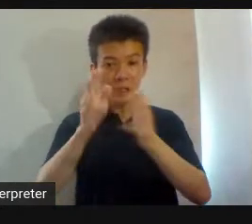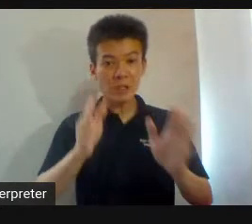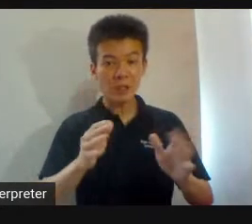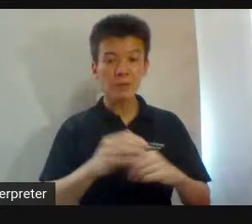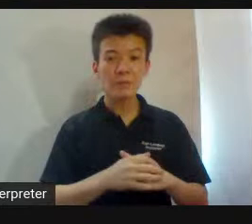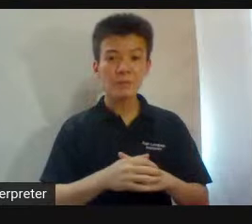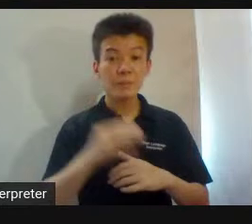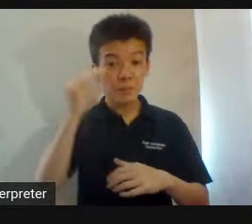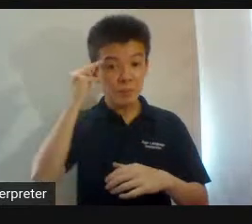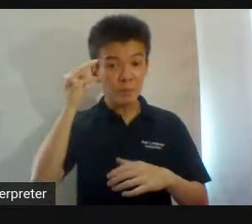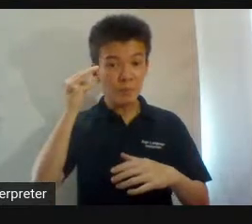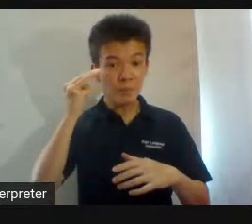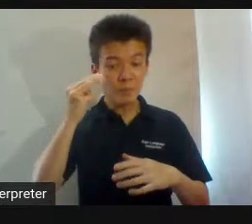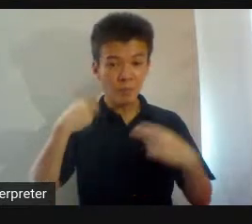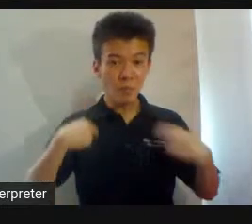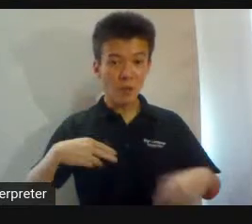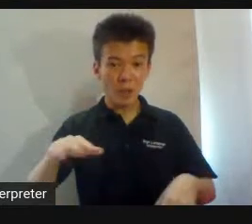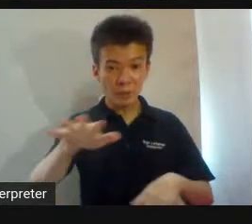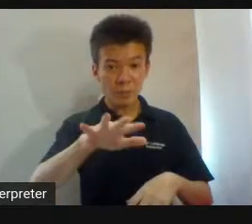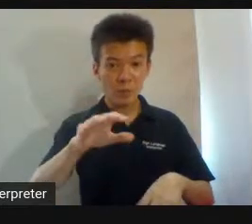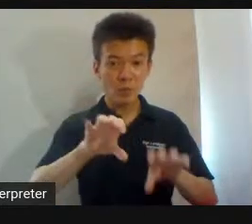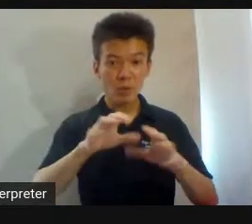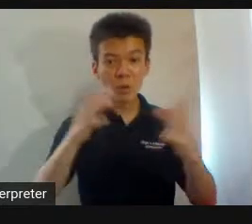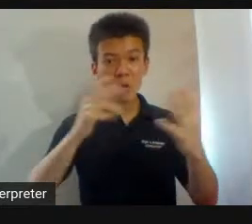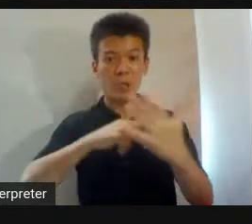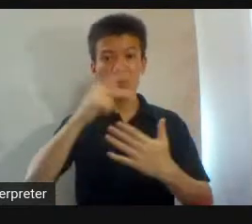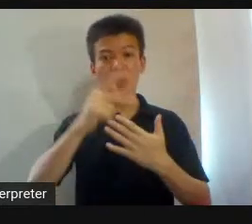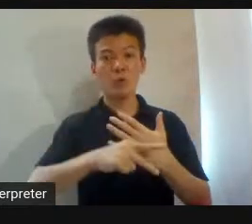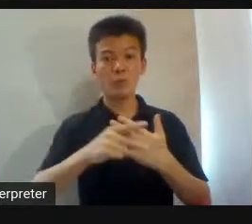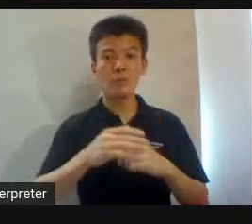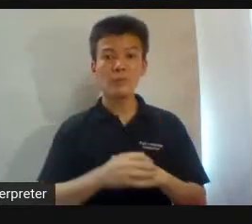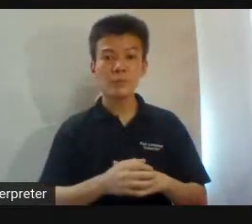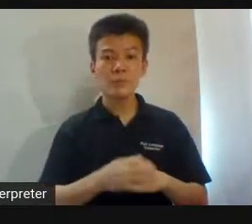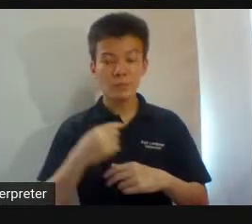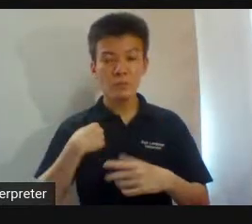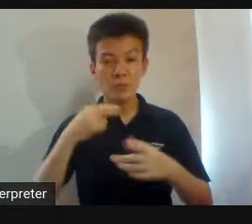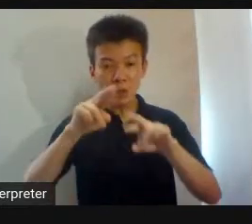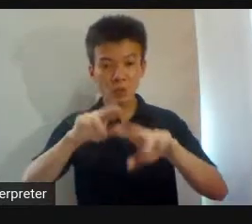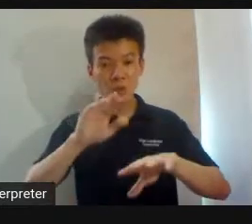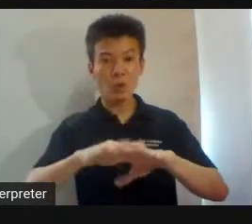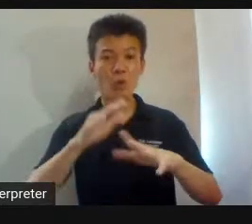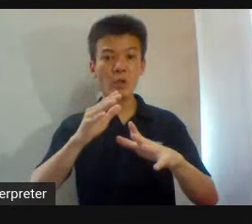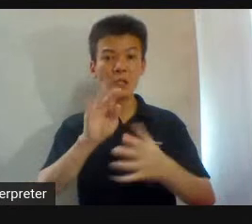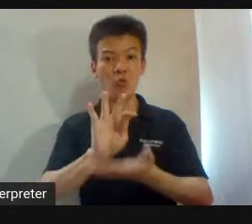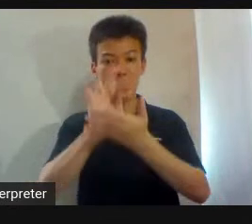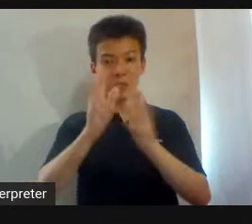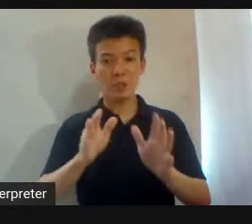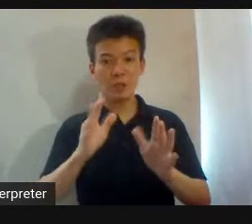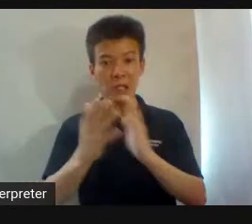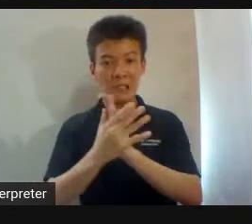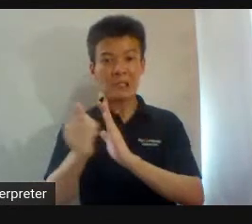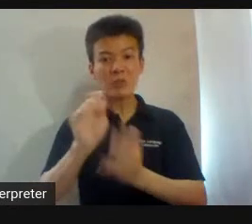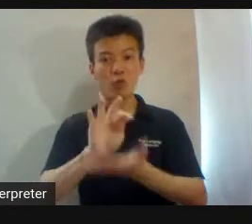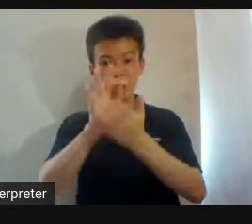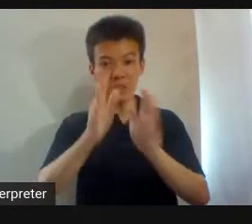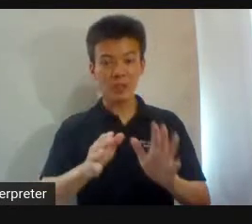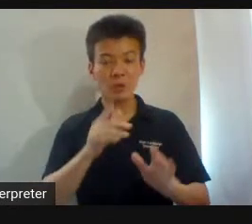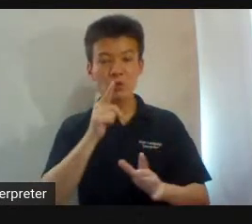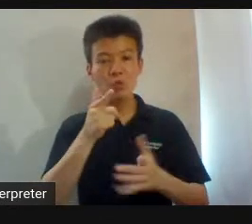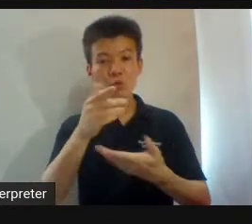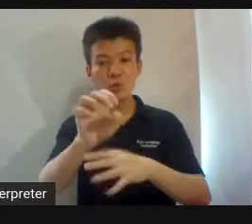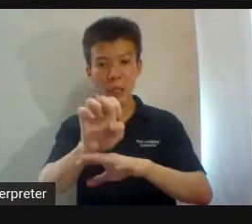in the mental health space, we do a lot of programs that rely on facilitators, and skilled facilitators who